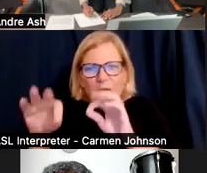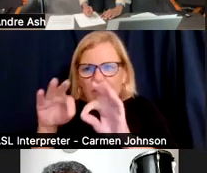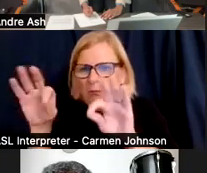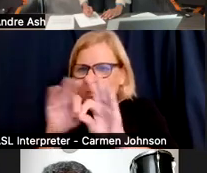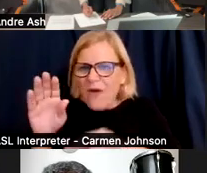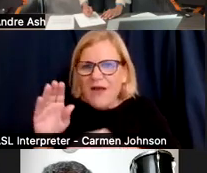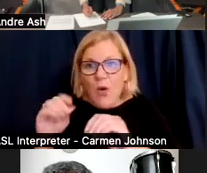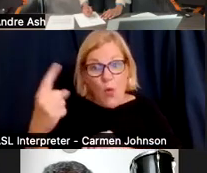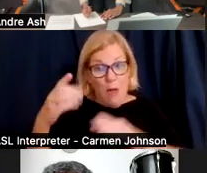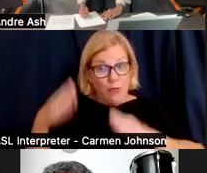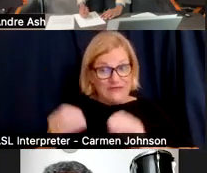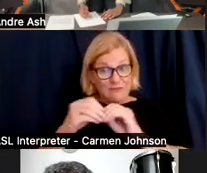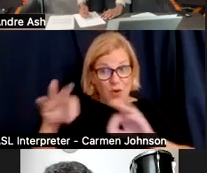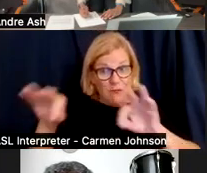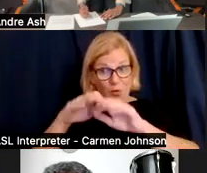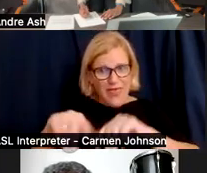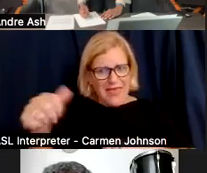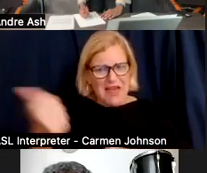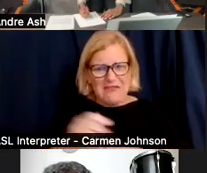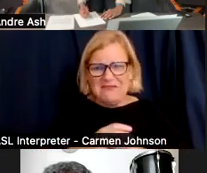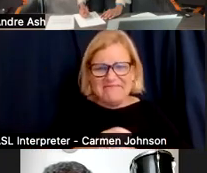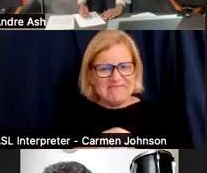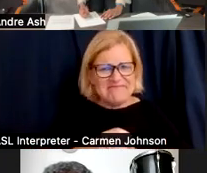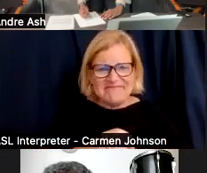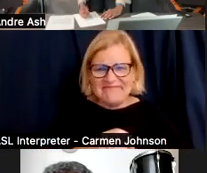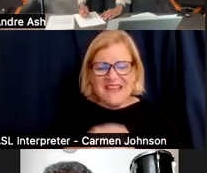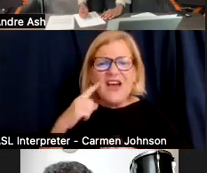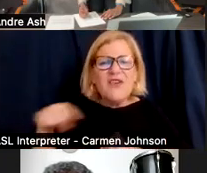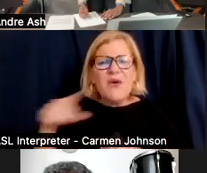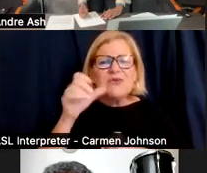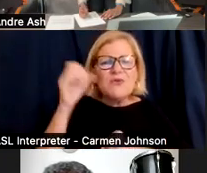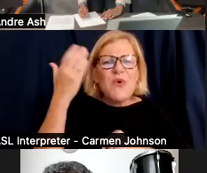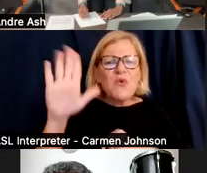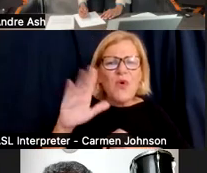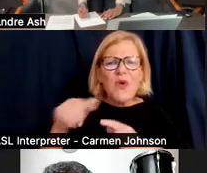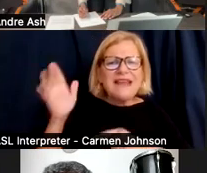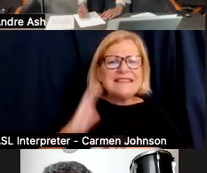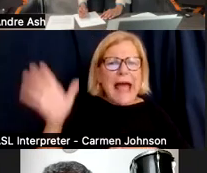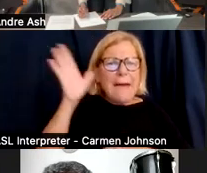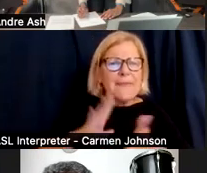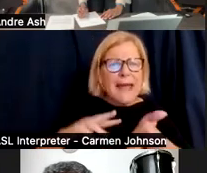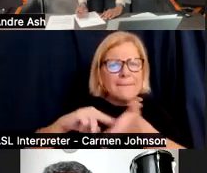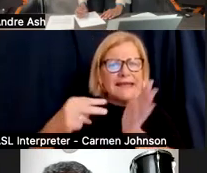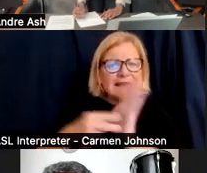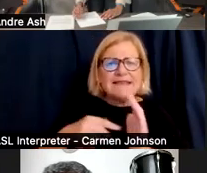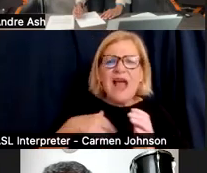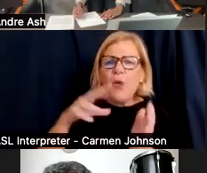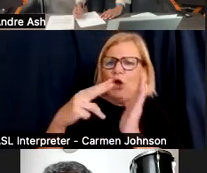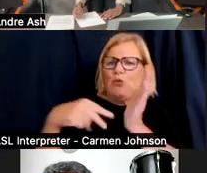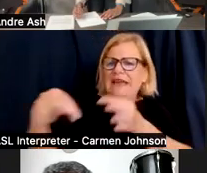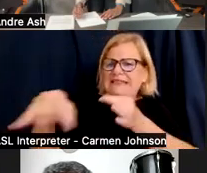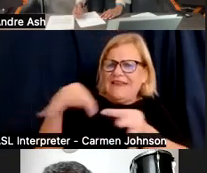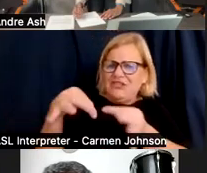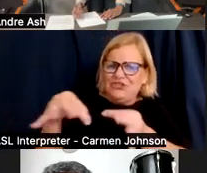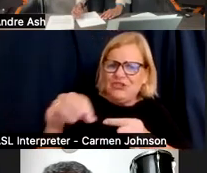no one person is more important than the other. For those who don't know what a sideman is, I'm going to read the definition that